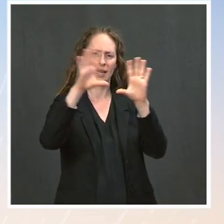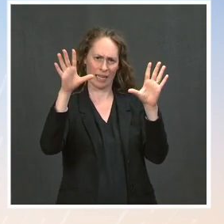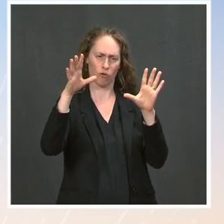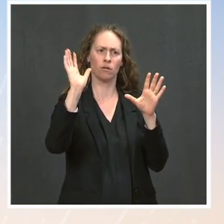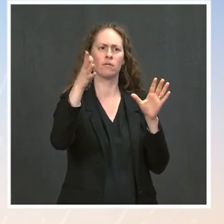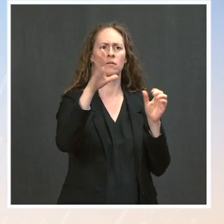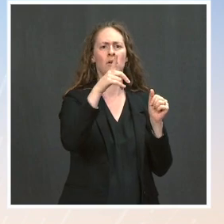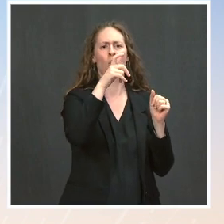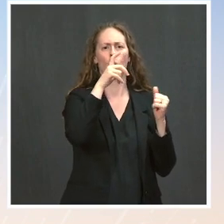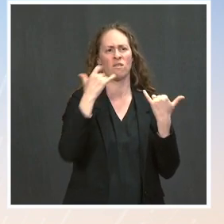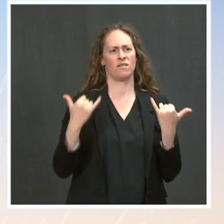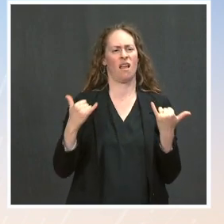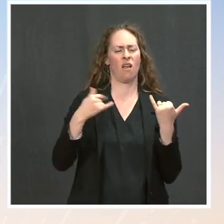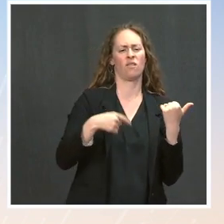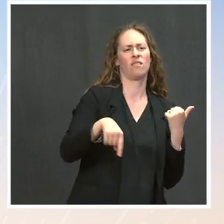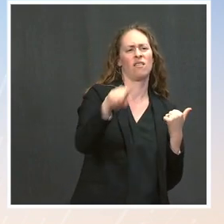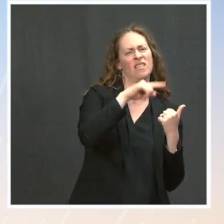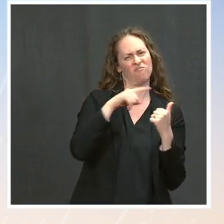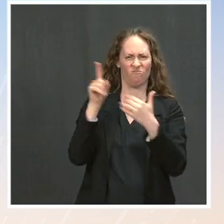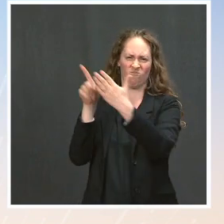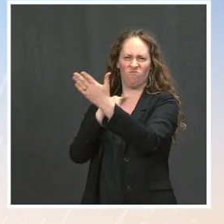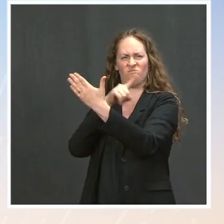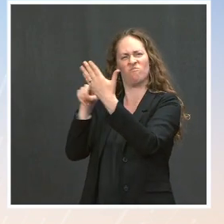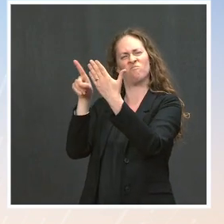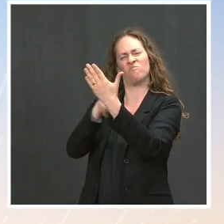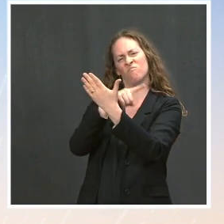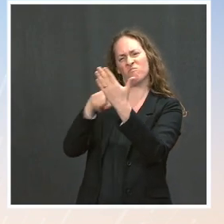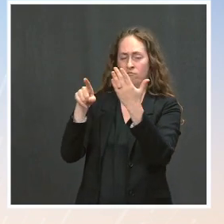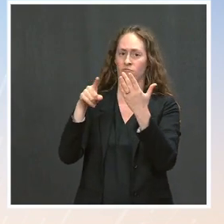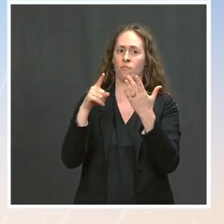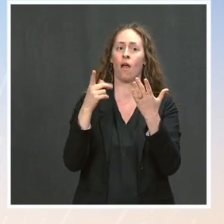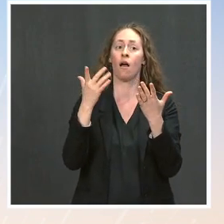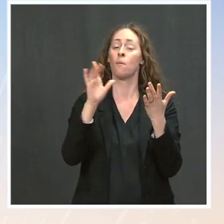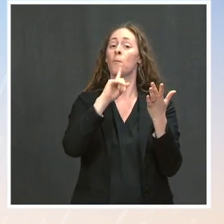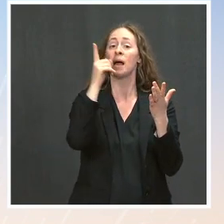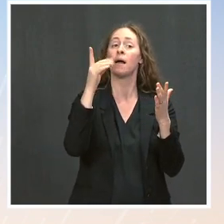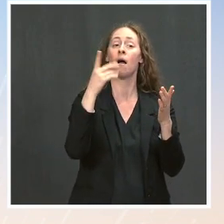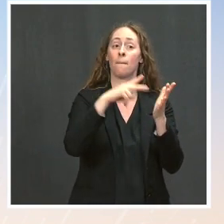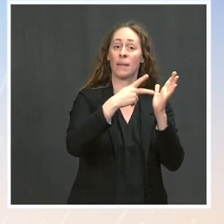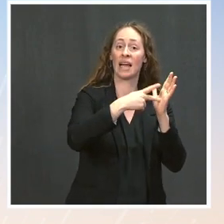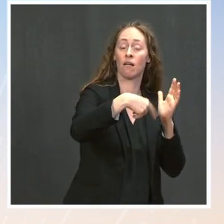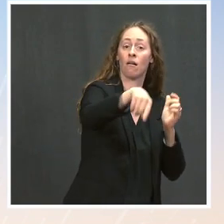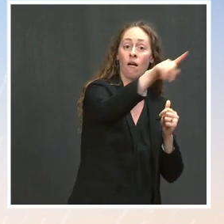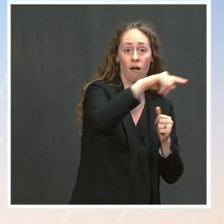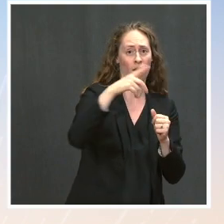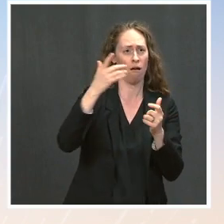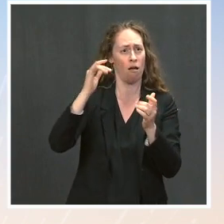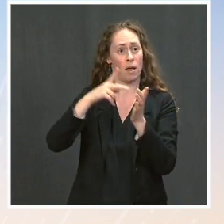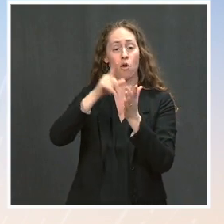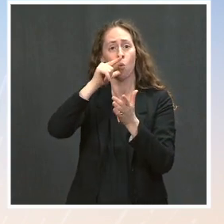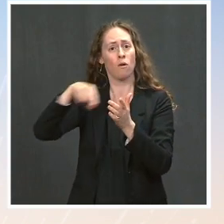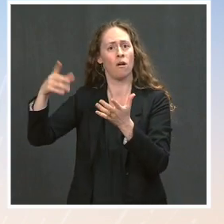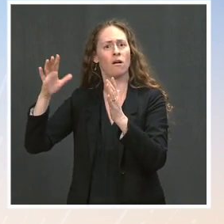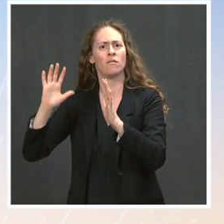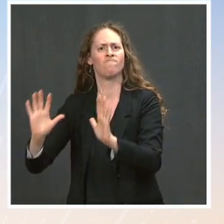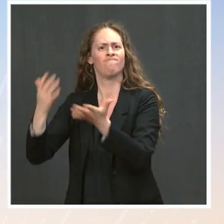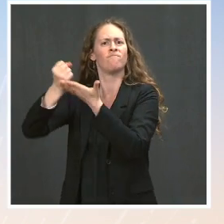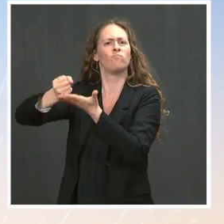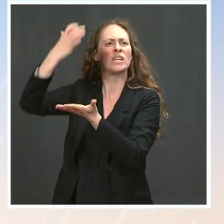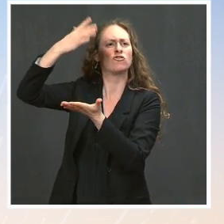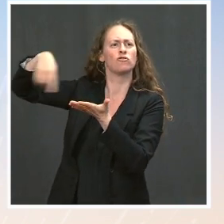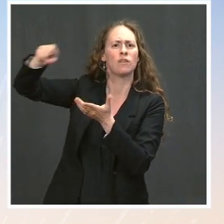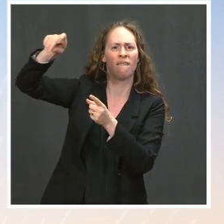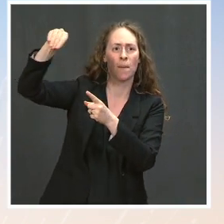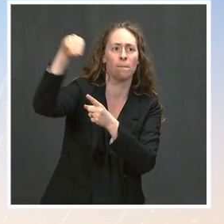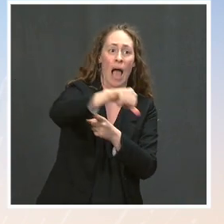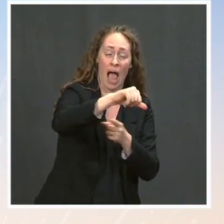lower rates to incentivize investments that help the economy grow. Is the administration's perspective that among these